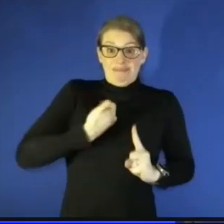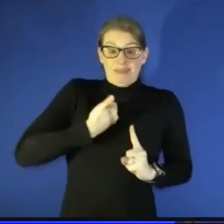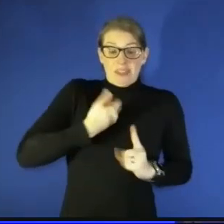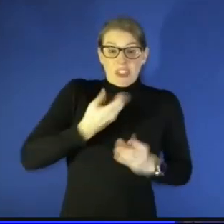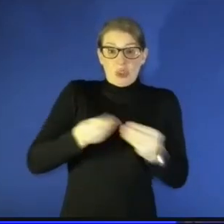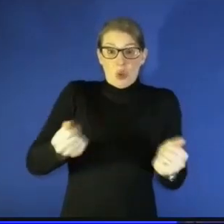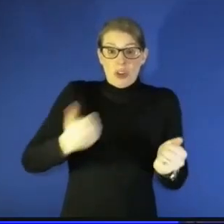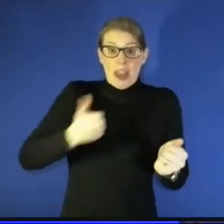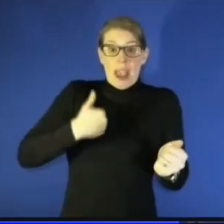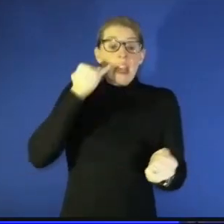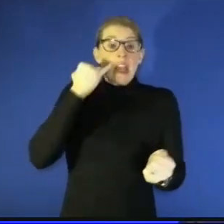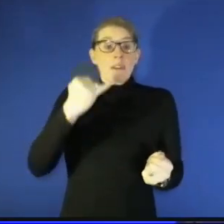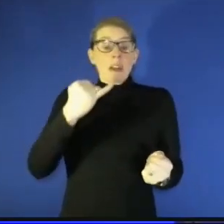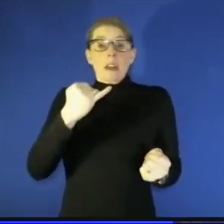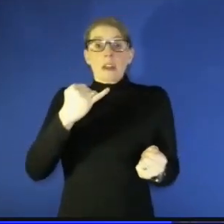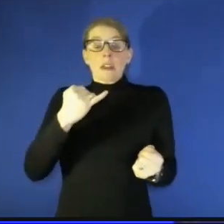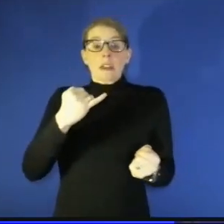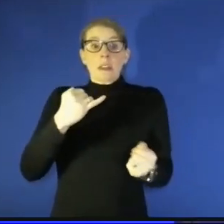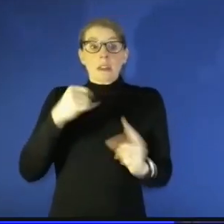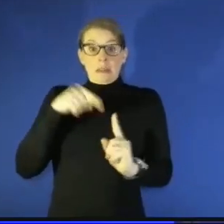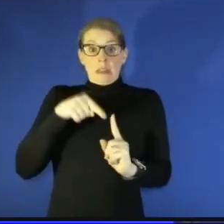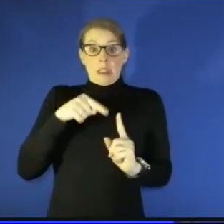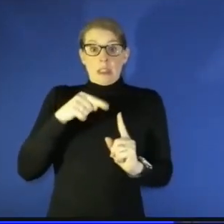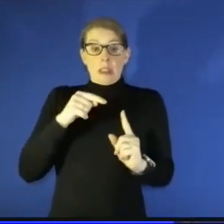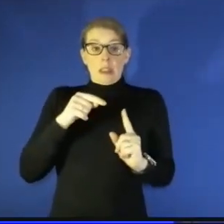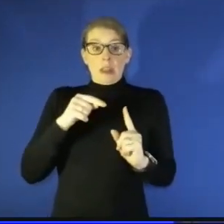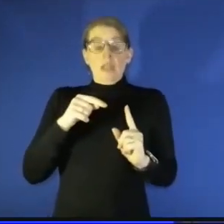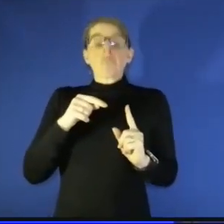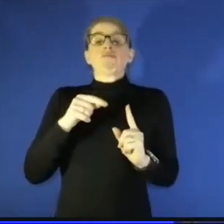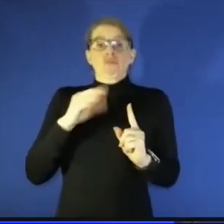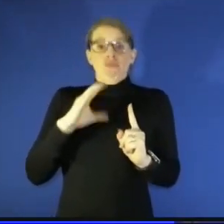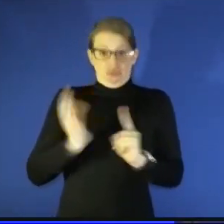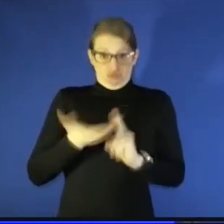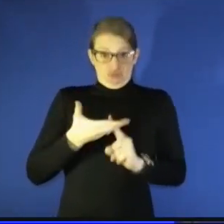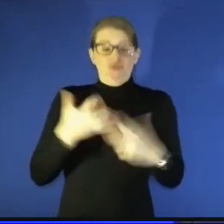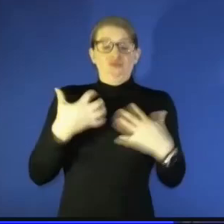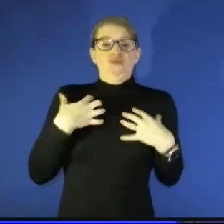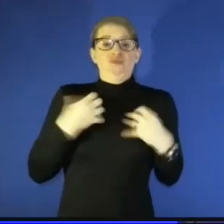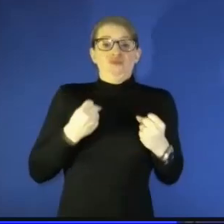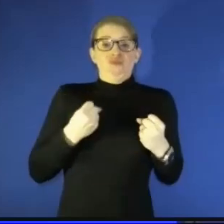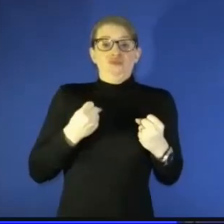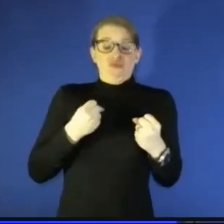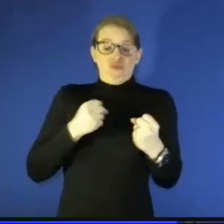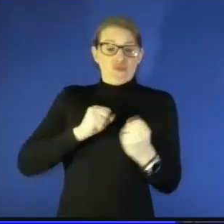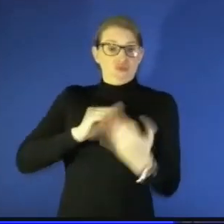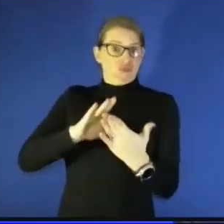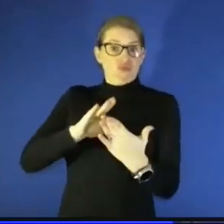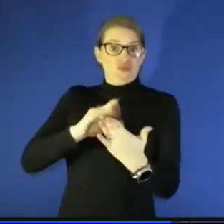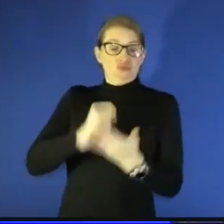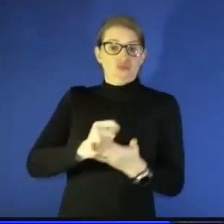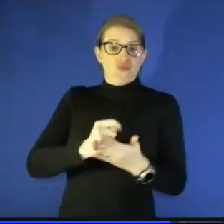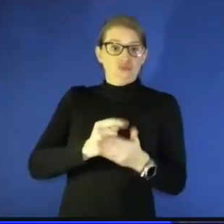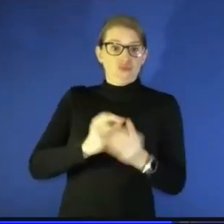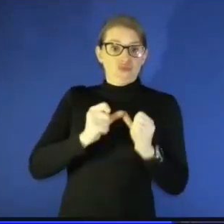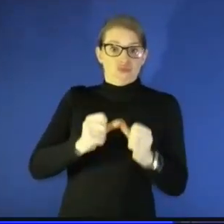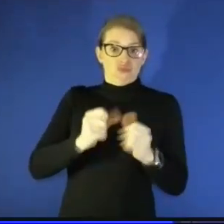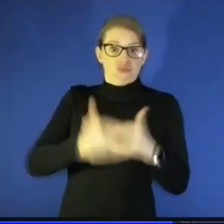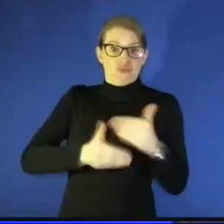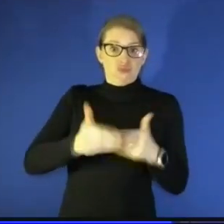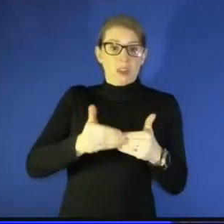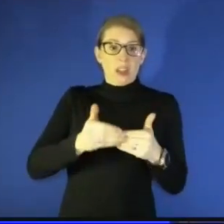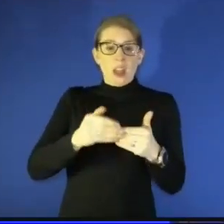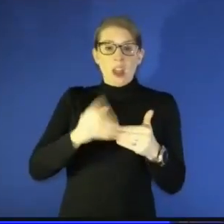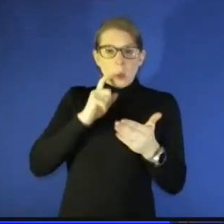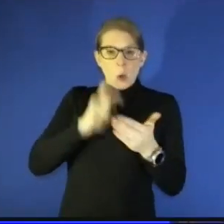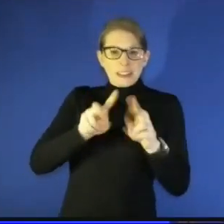you have that level of conviction, I think you start to see all of the details. The